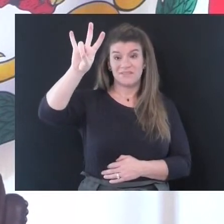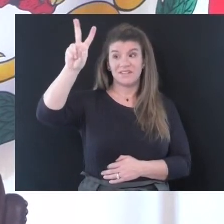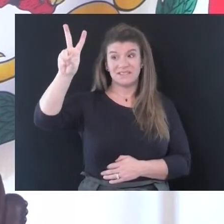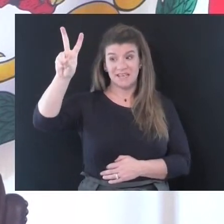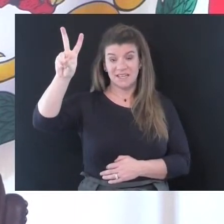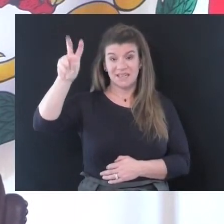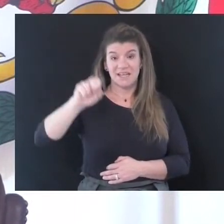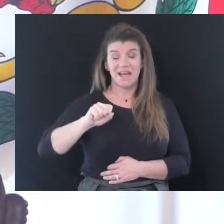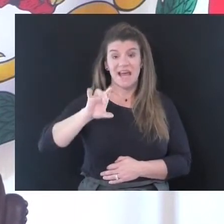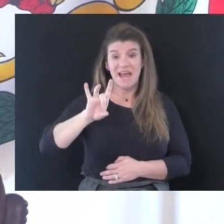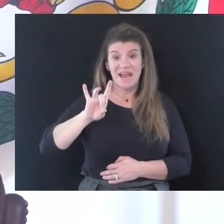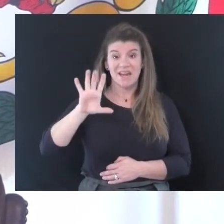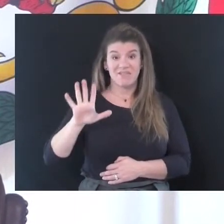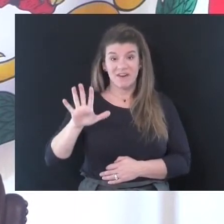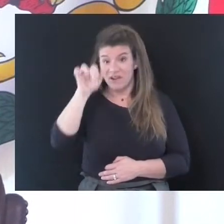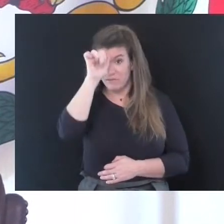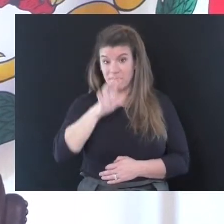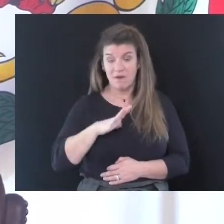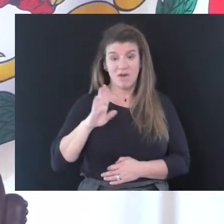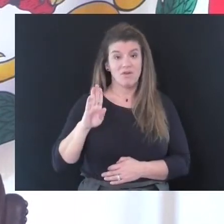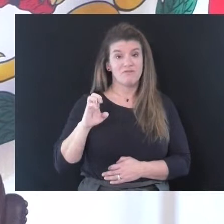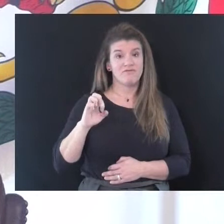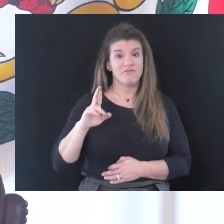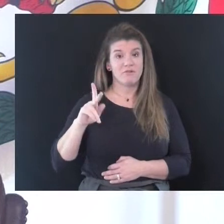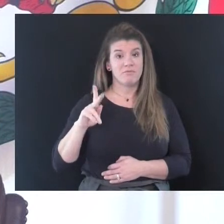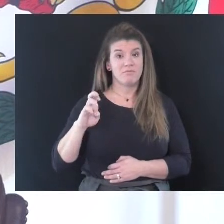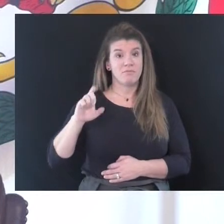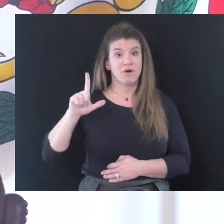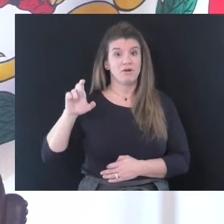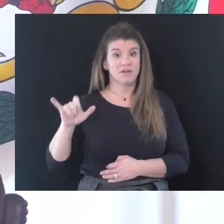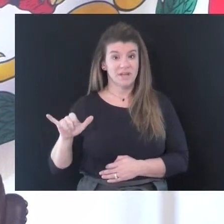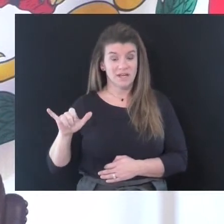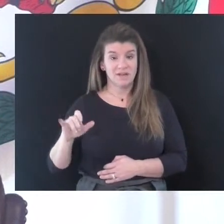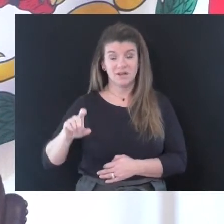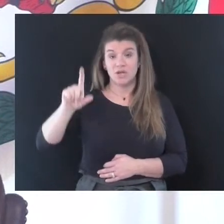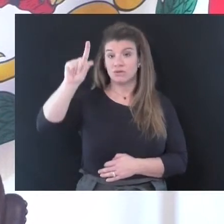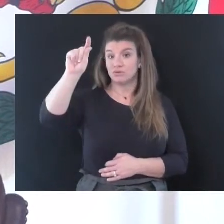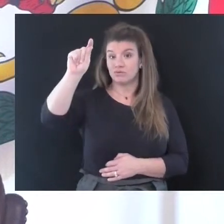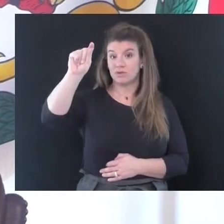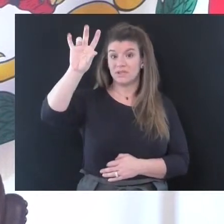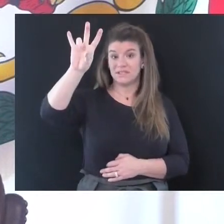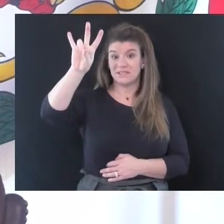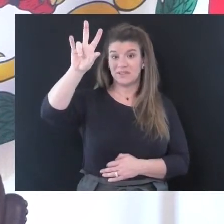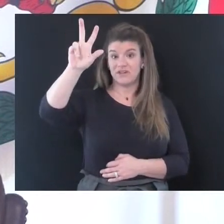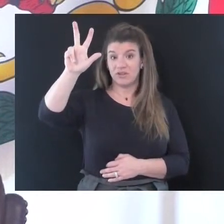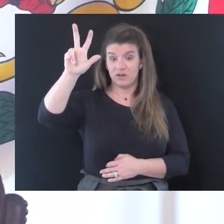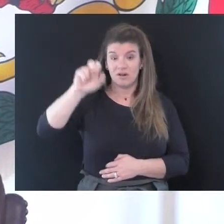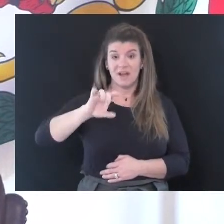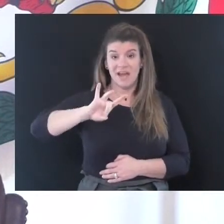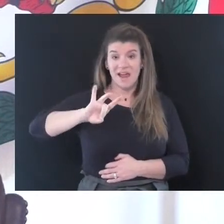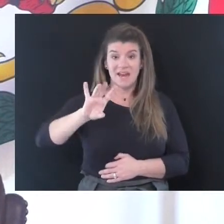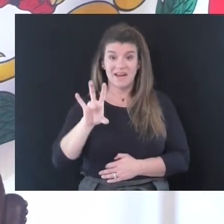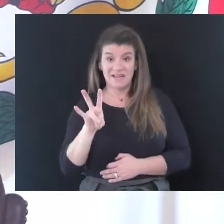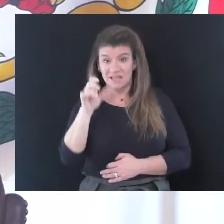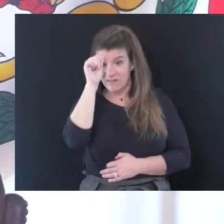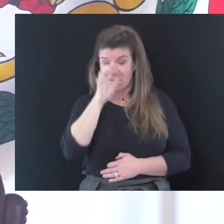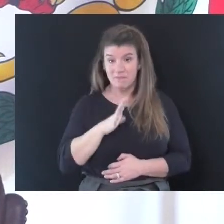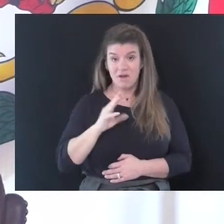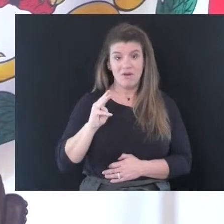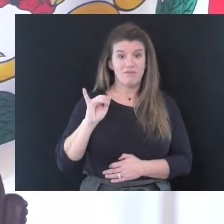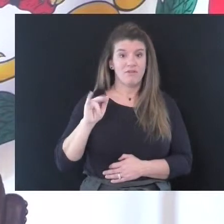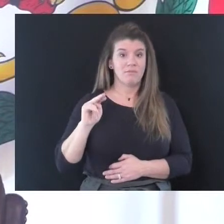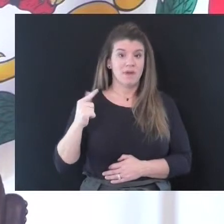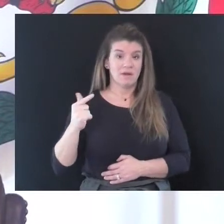2,072nd death, an 85-year-old male from Berkeley County. Our 2,073rd death, an 87-year-old male from